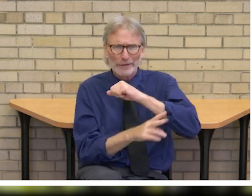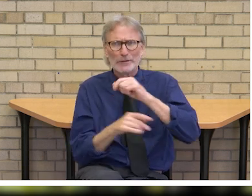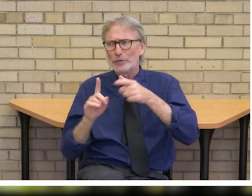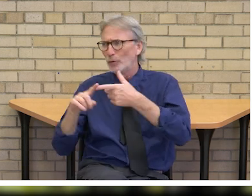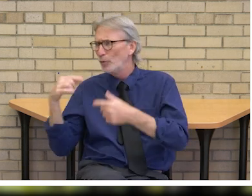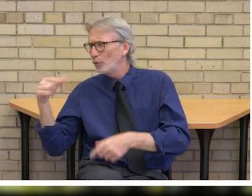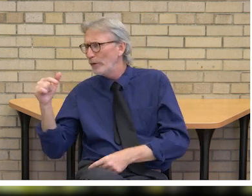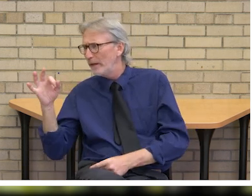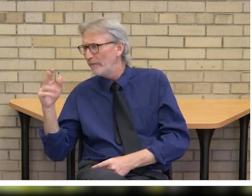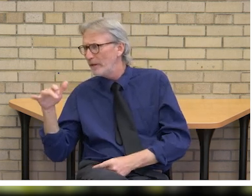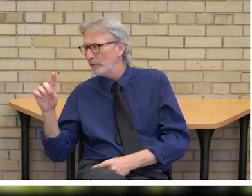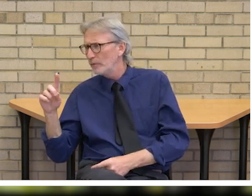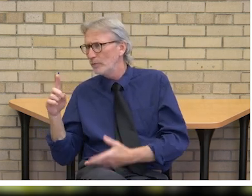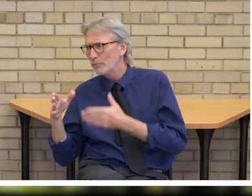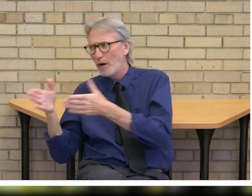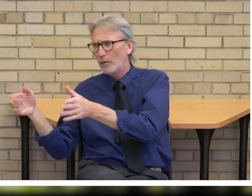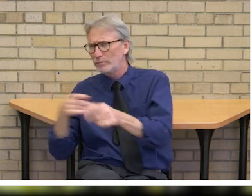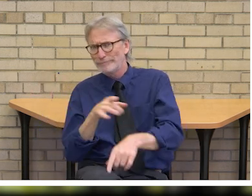Road.